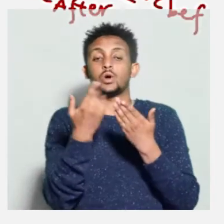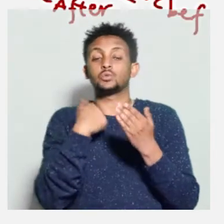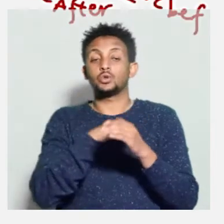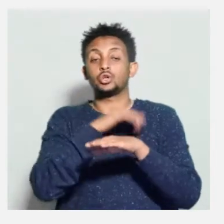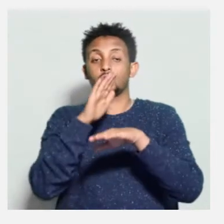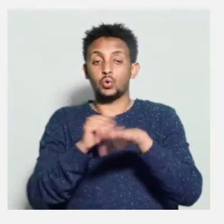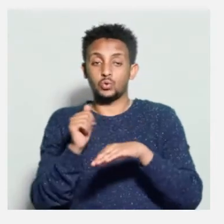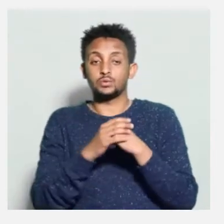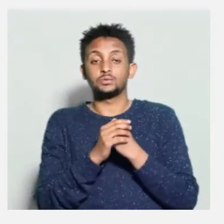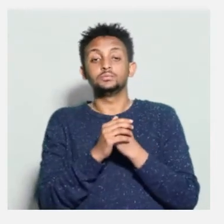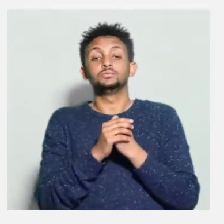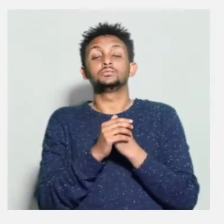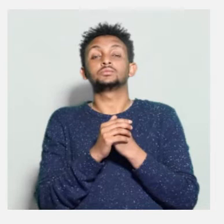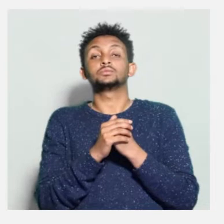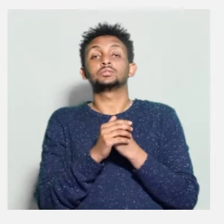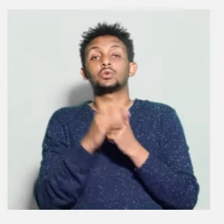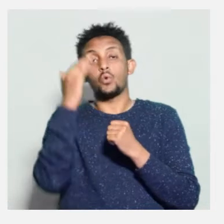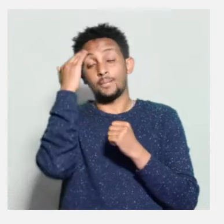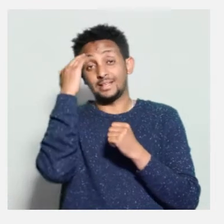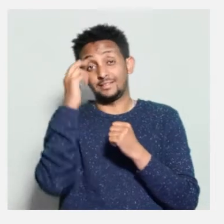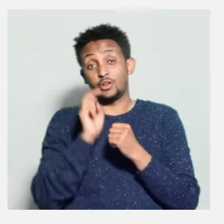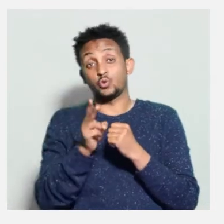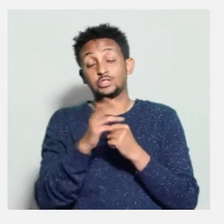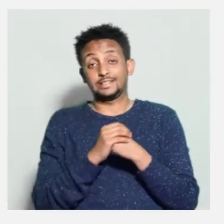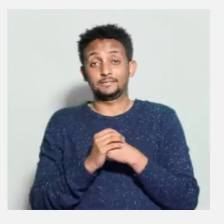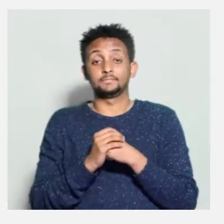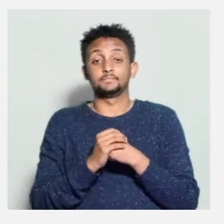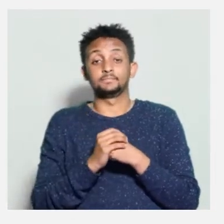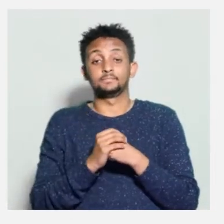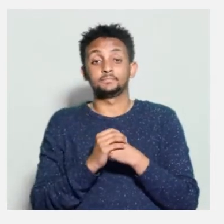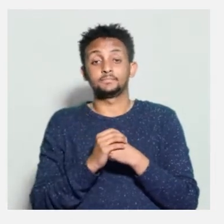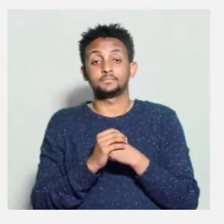call a common velocity.